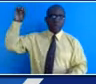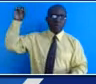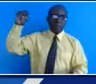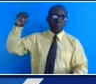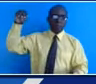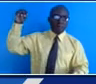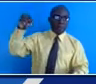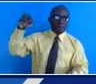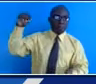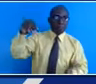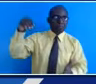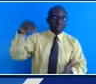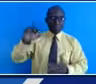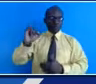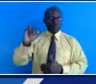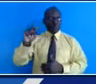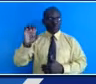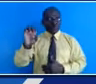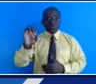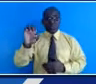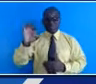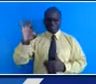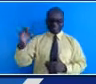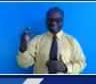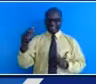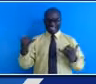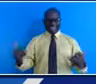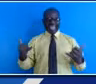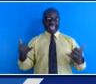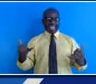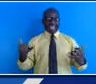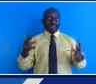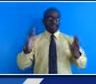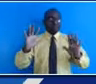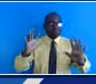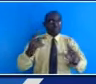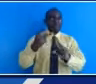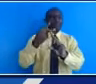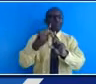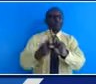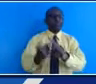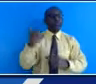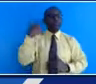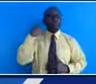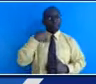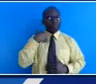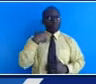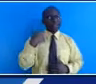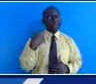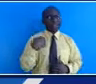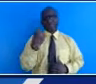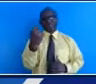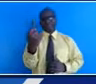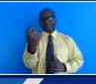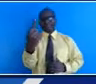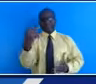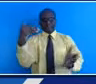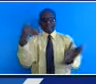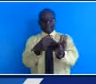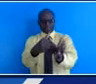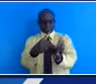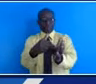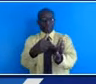had 11,060 active cases of COVID on 17,000 individuals who tested positive.